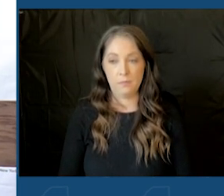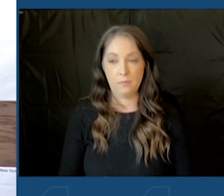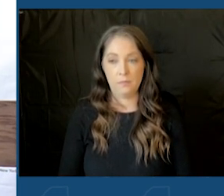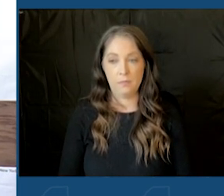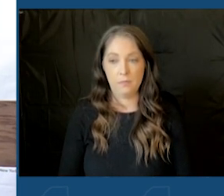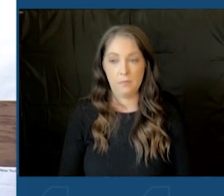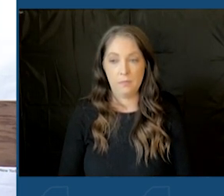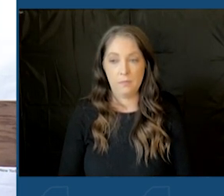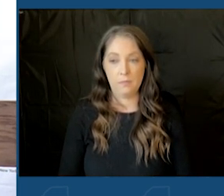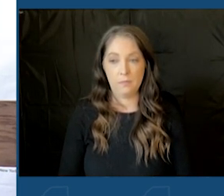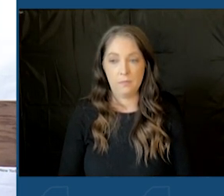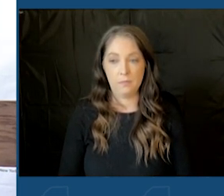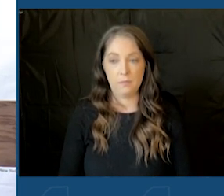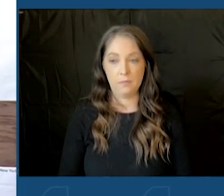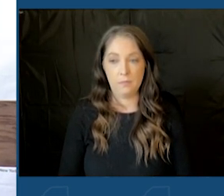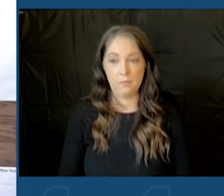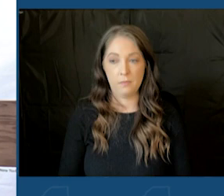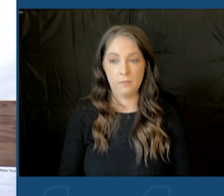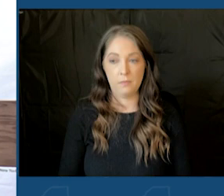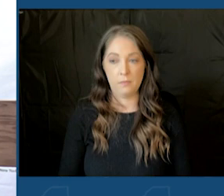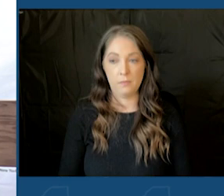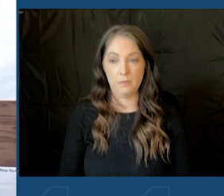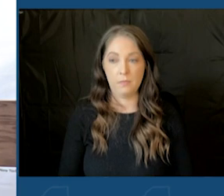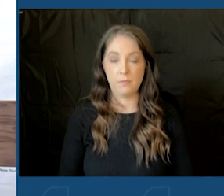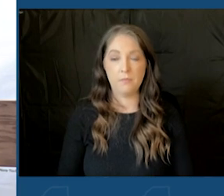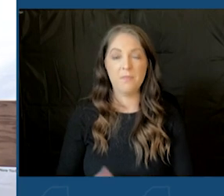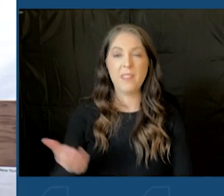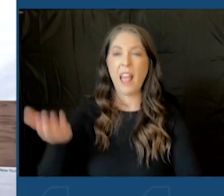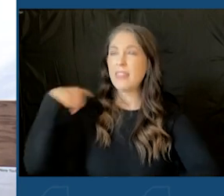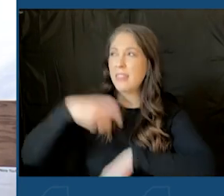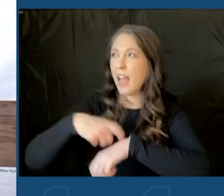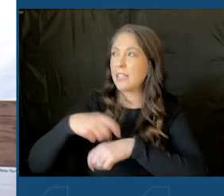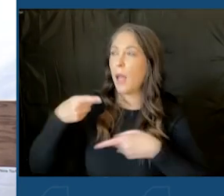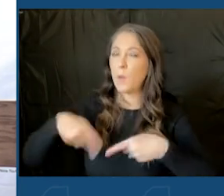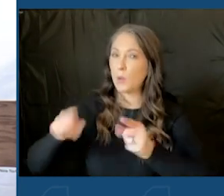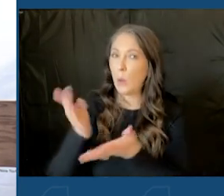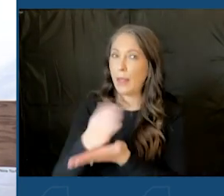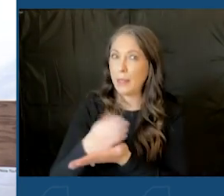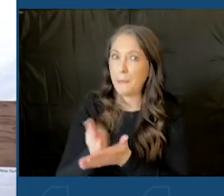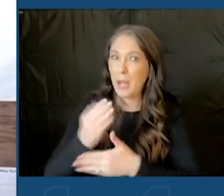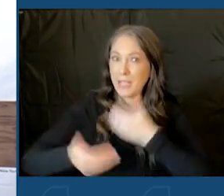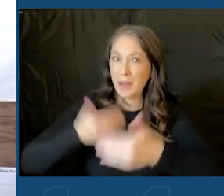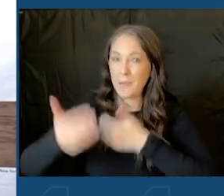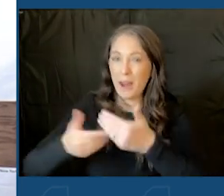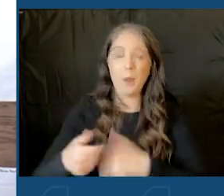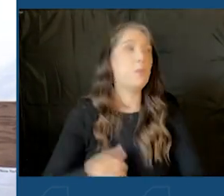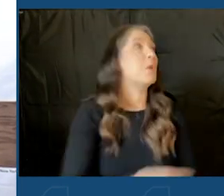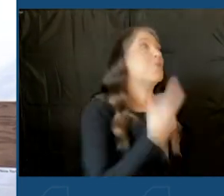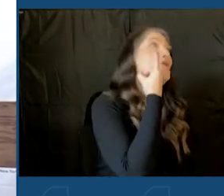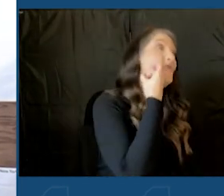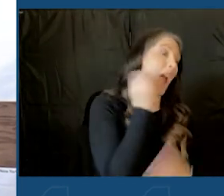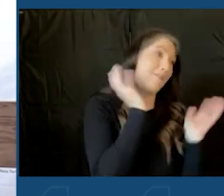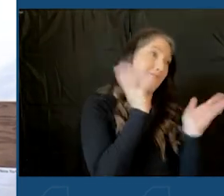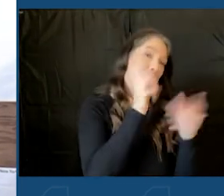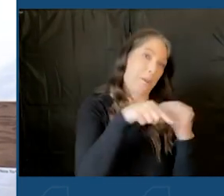The last one I did was during the budget process. This one feels a lot better. We were just chatting about